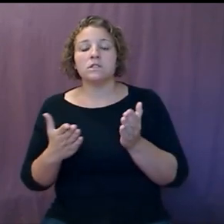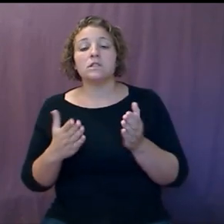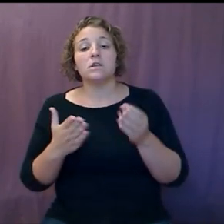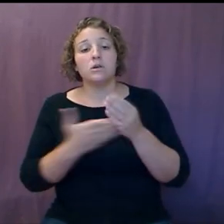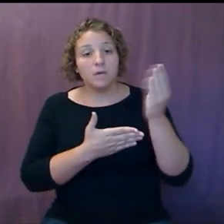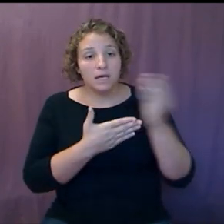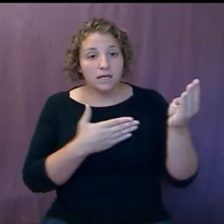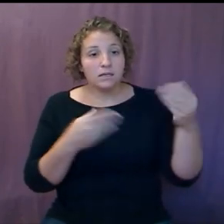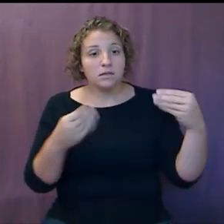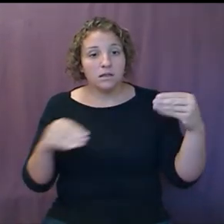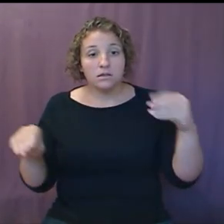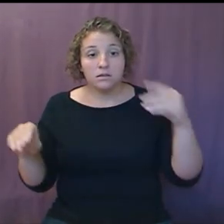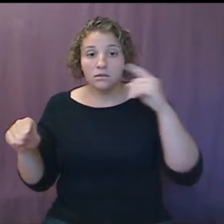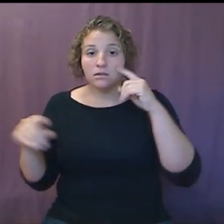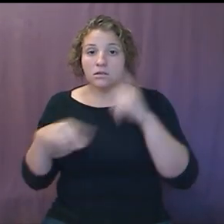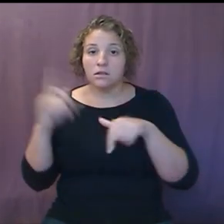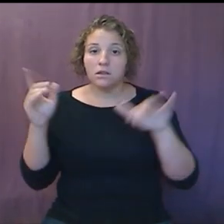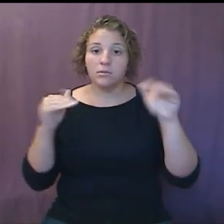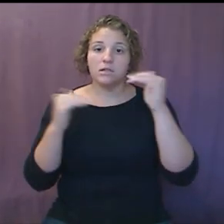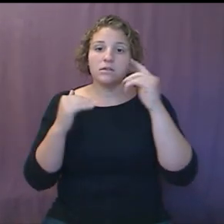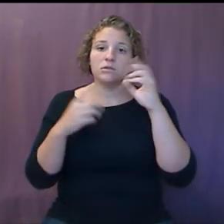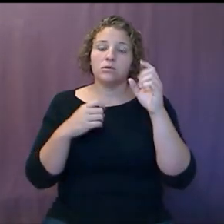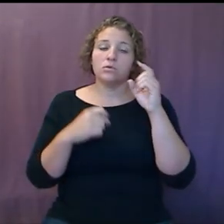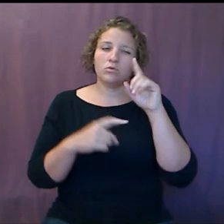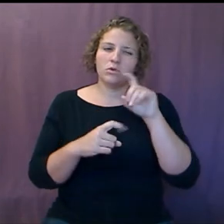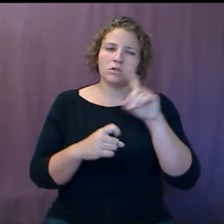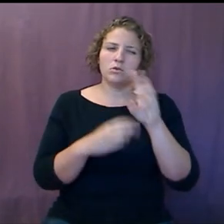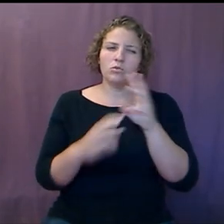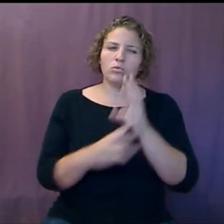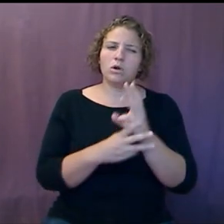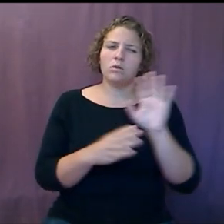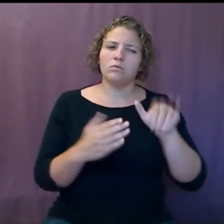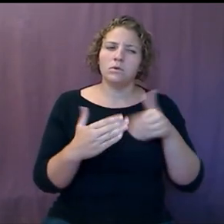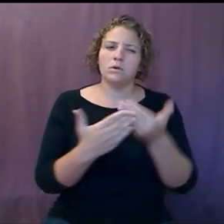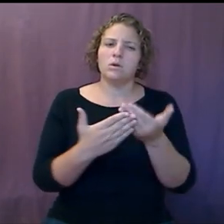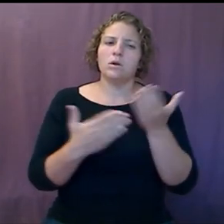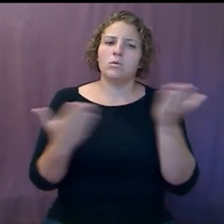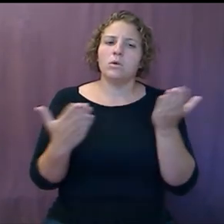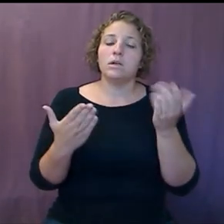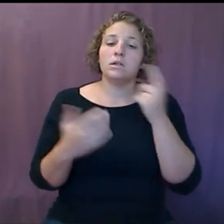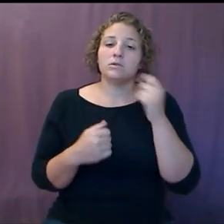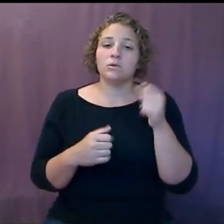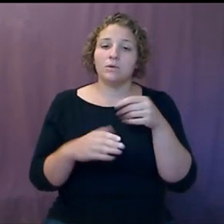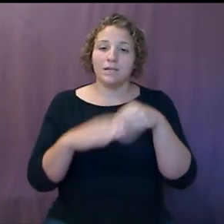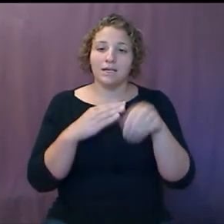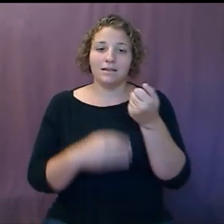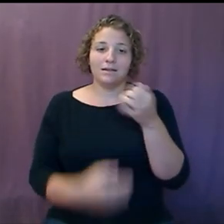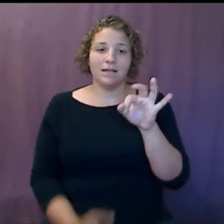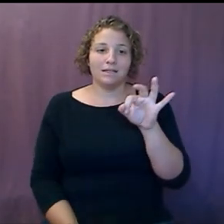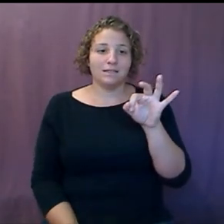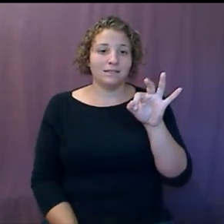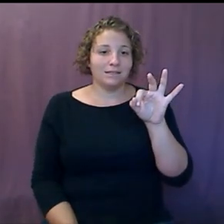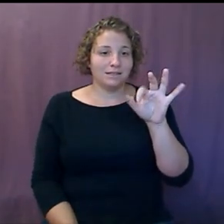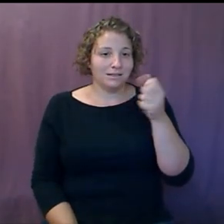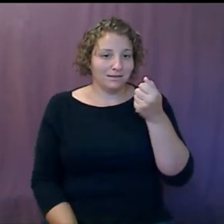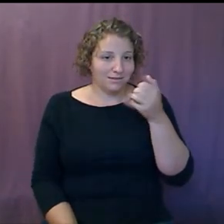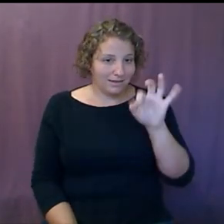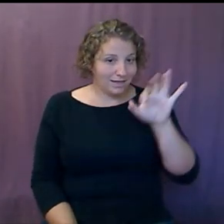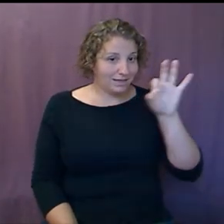buying but the question is what's the world coming to back in 1990 in the 1990s when we were at the Montgomery school